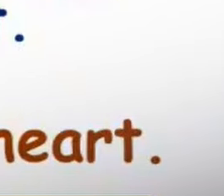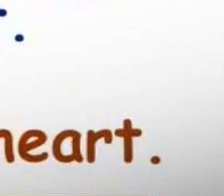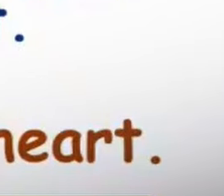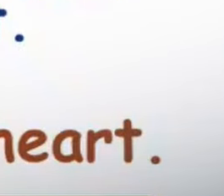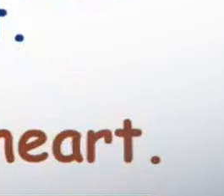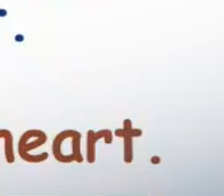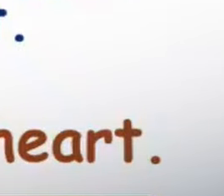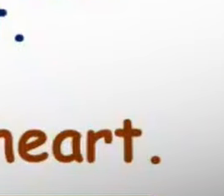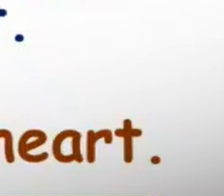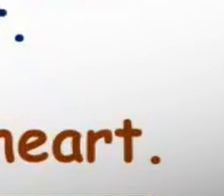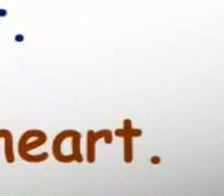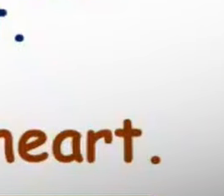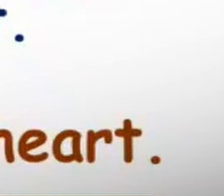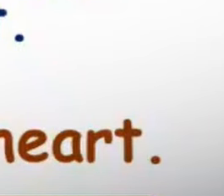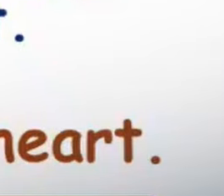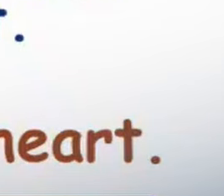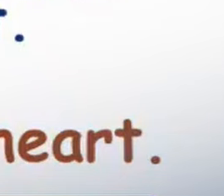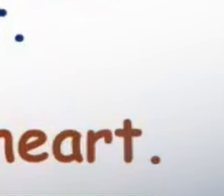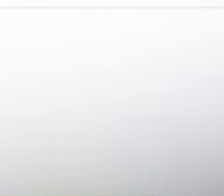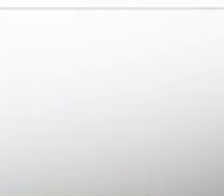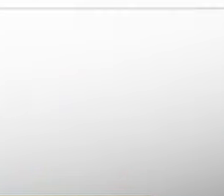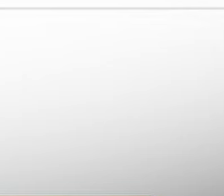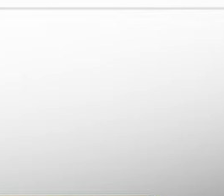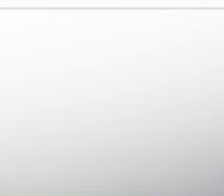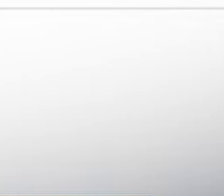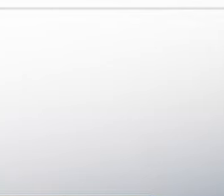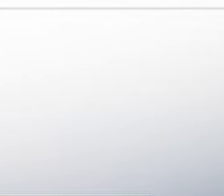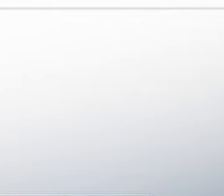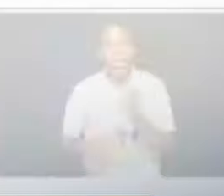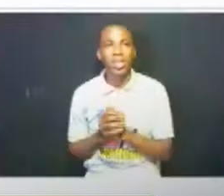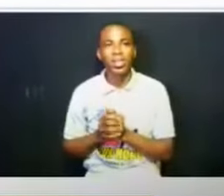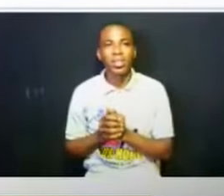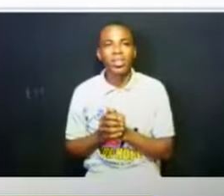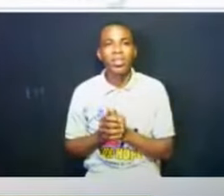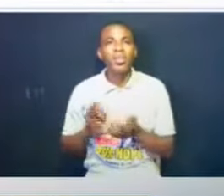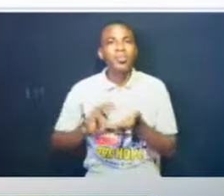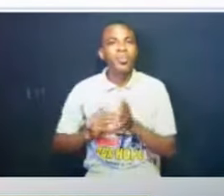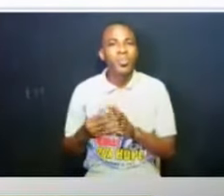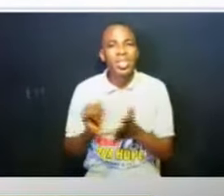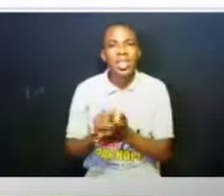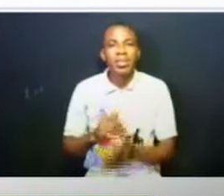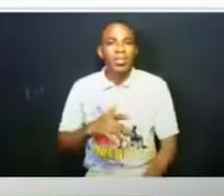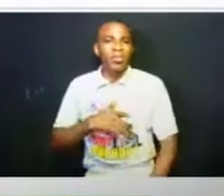about resentment, we are talking about the feeling of